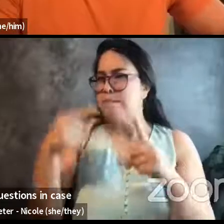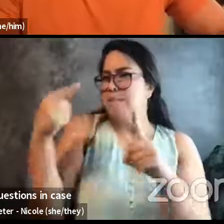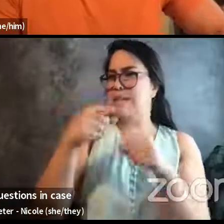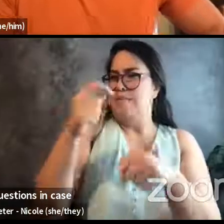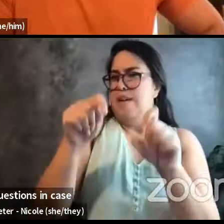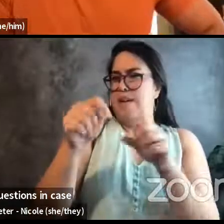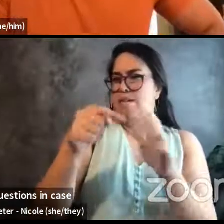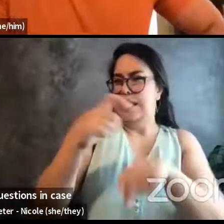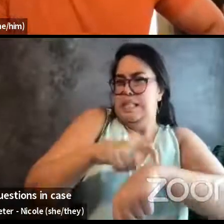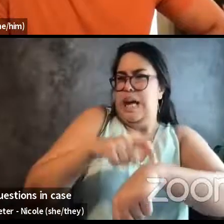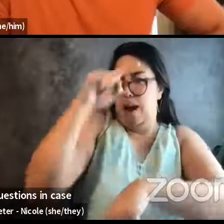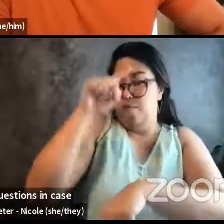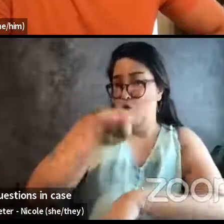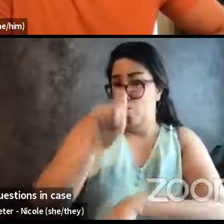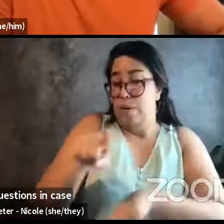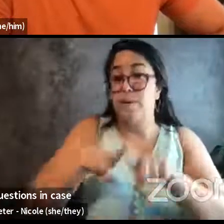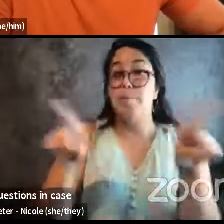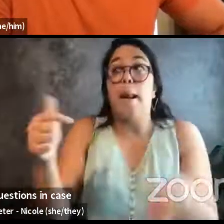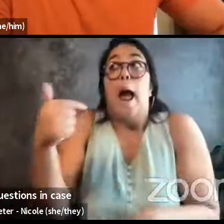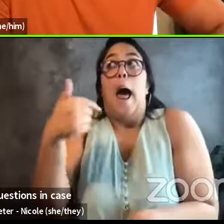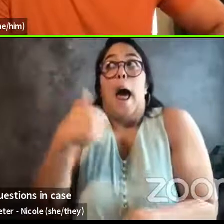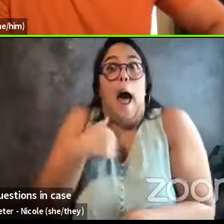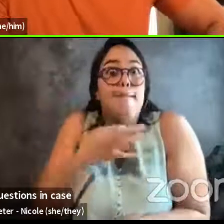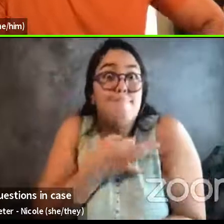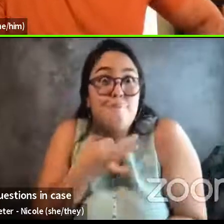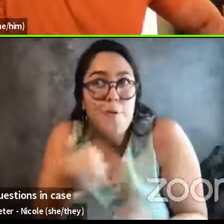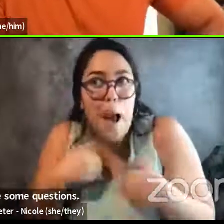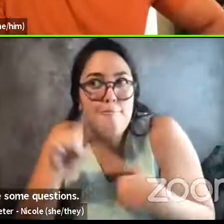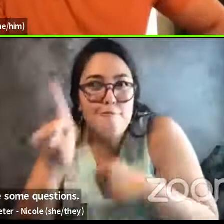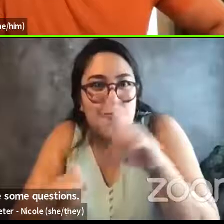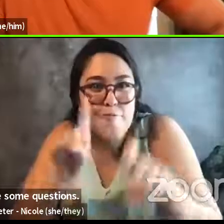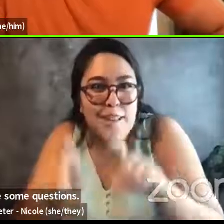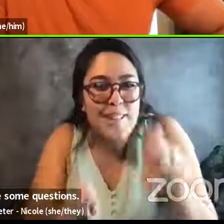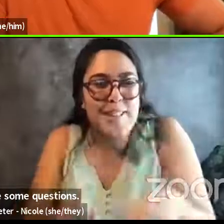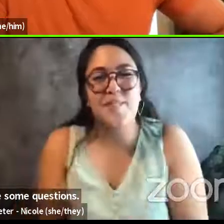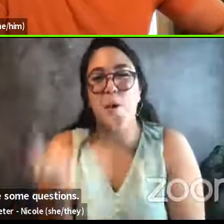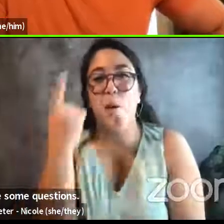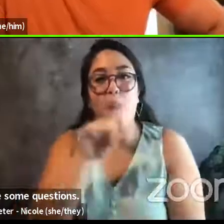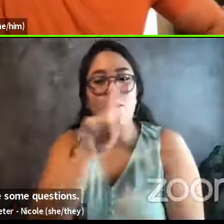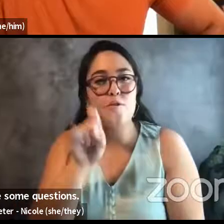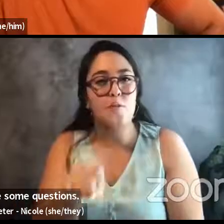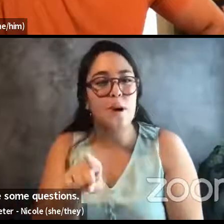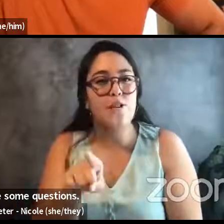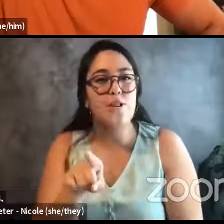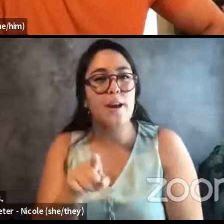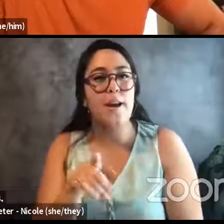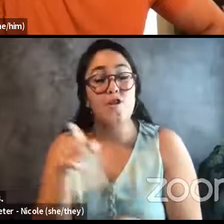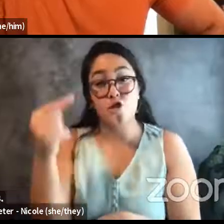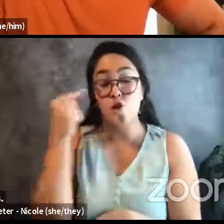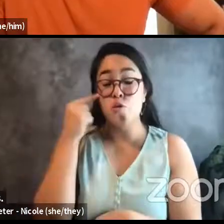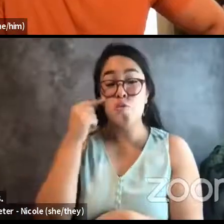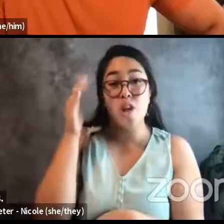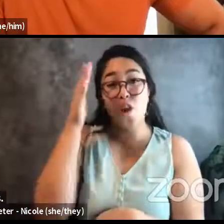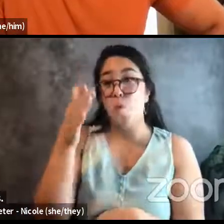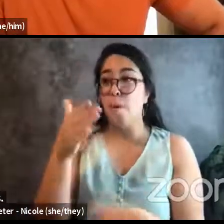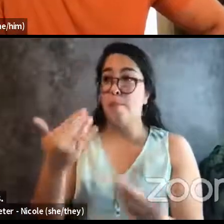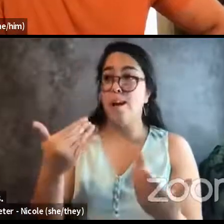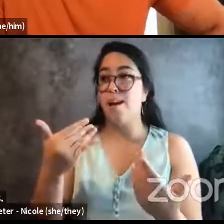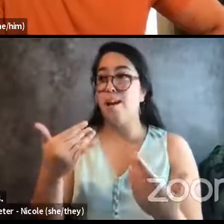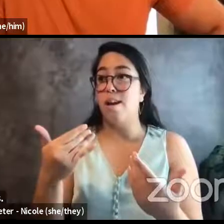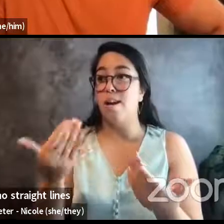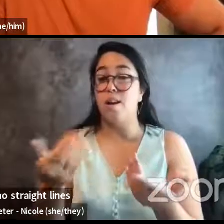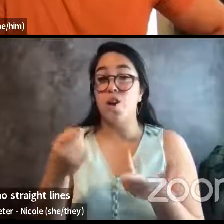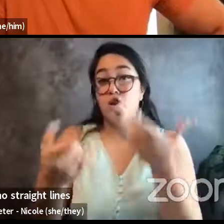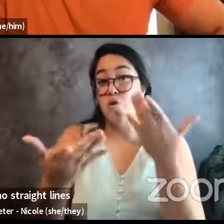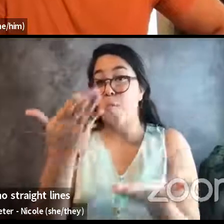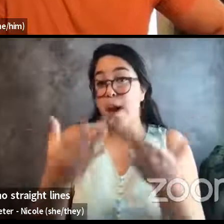up, but I did have some questions and one of them was, um, you think there'll be another, like a no straight lines